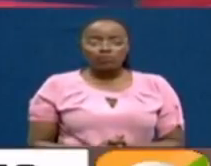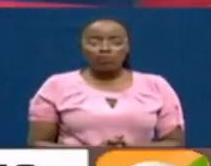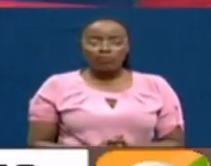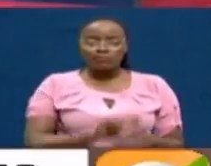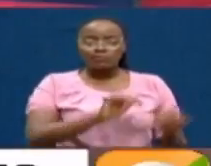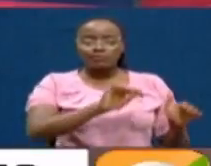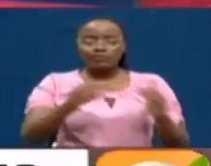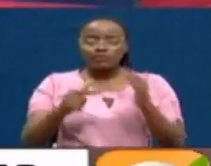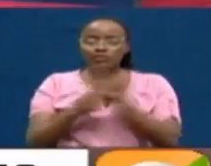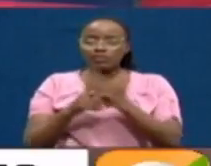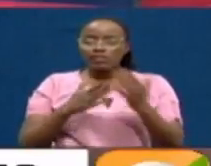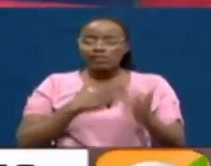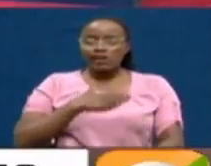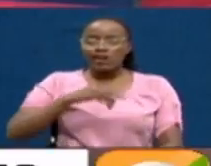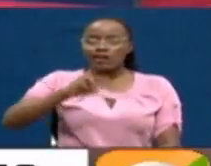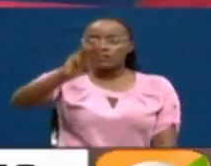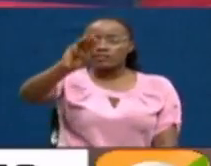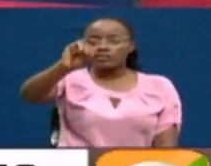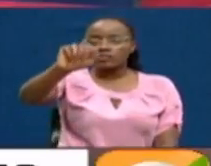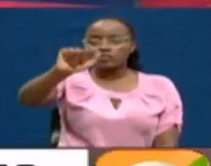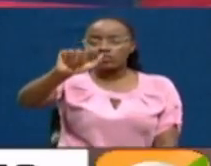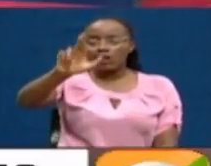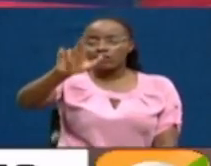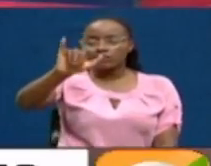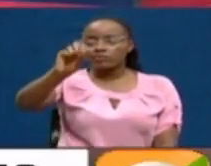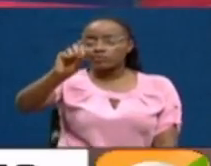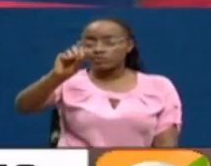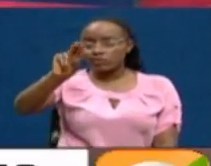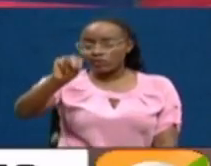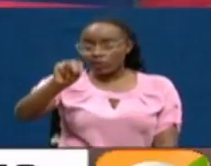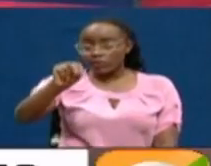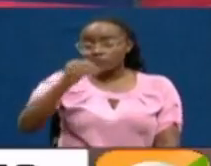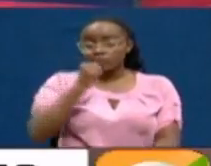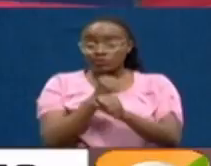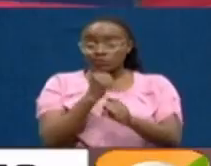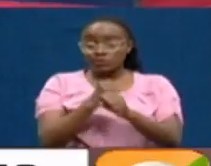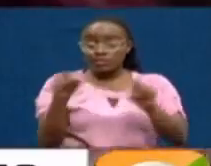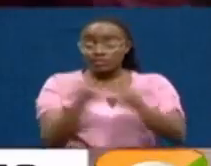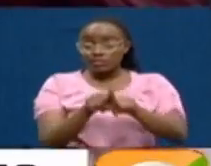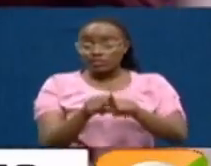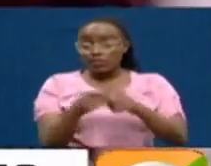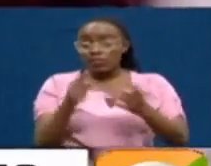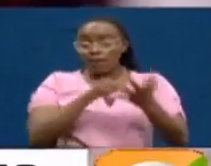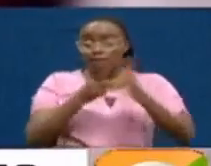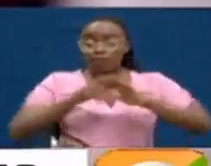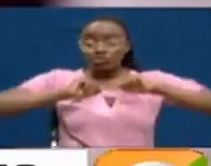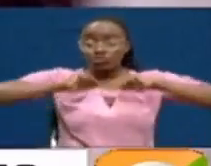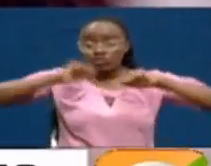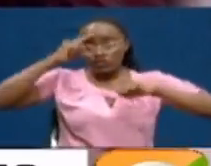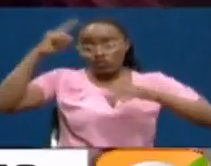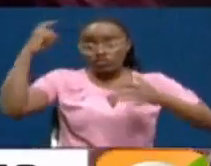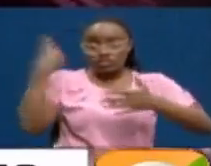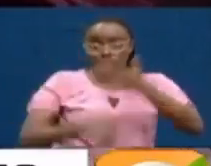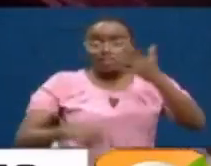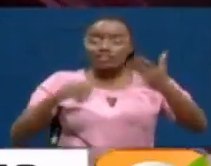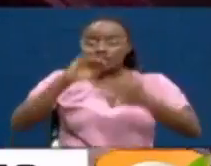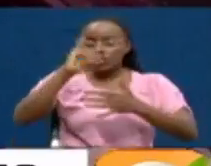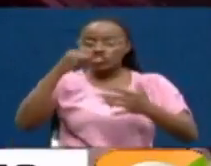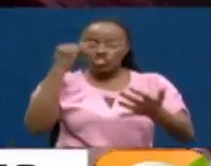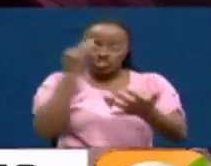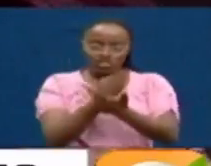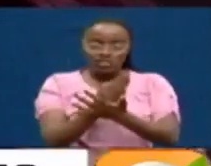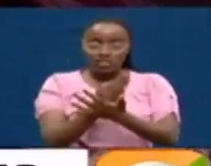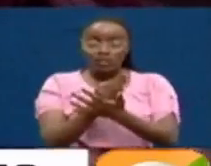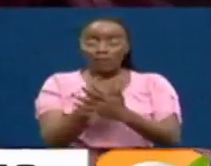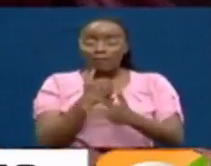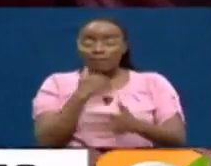Yes, thank you. My name is Marion Guy from National Taxpayers Association. I work as a project officer for tax justice, and I think I'm